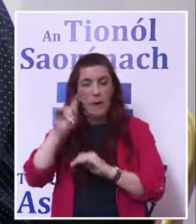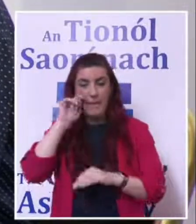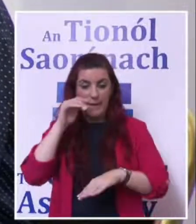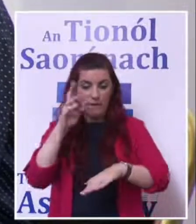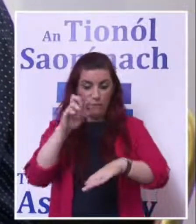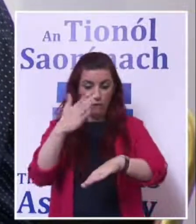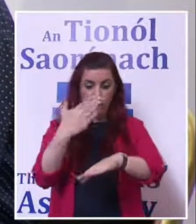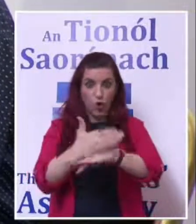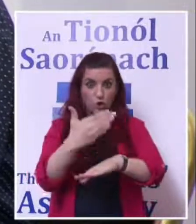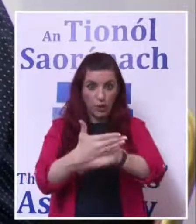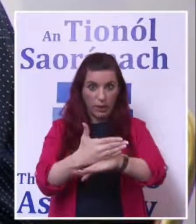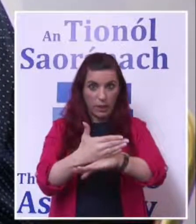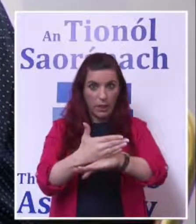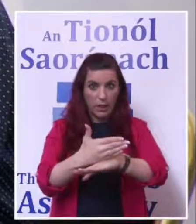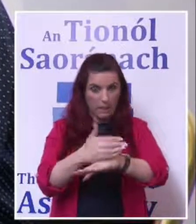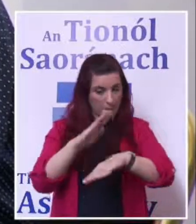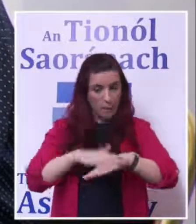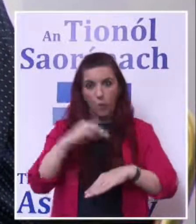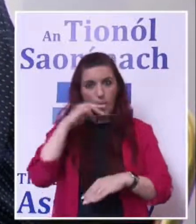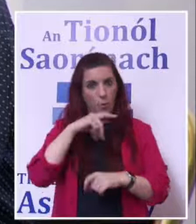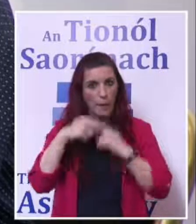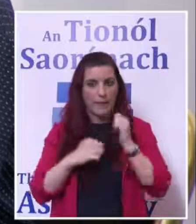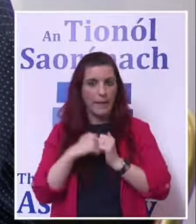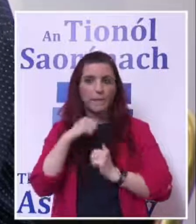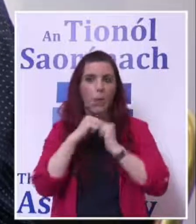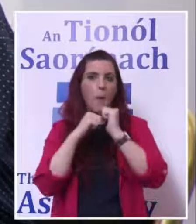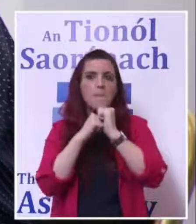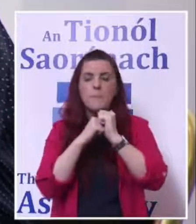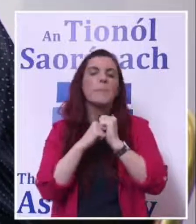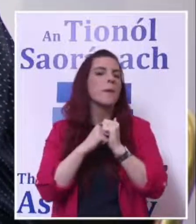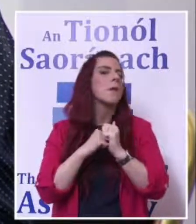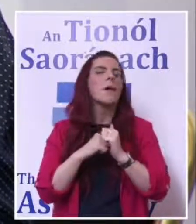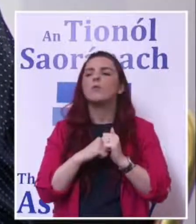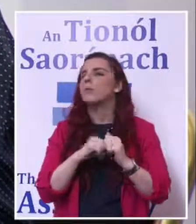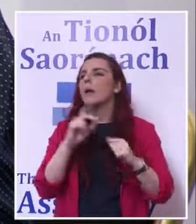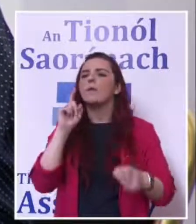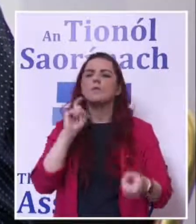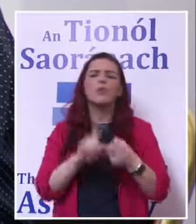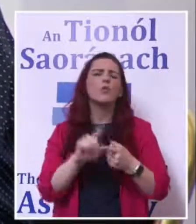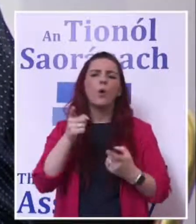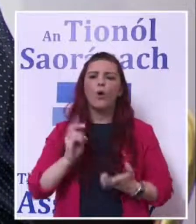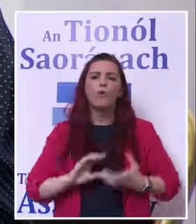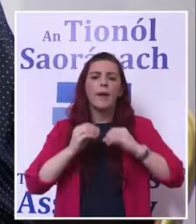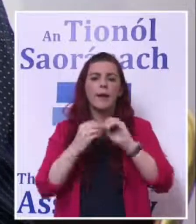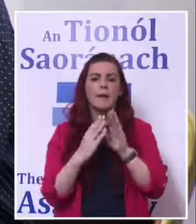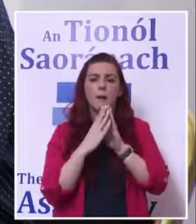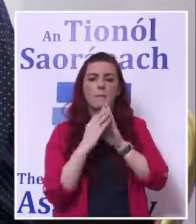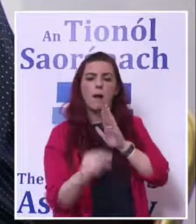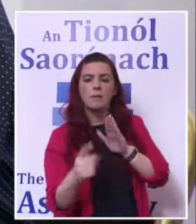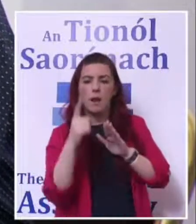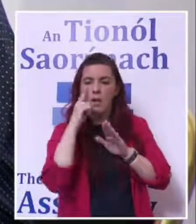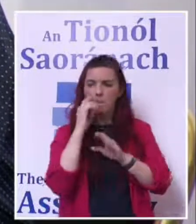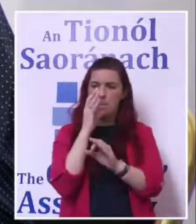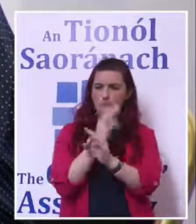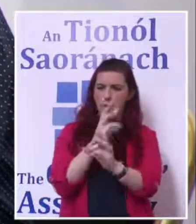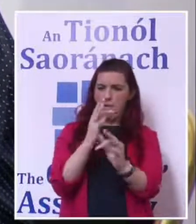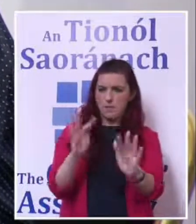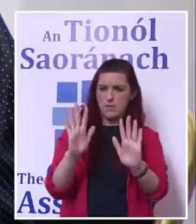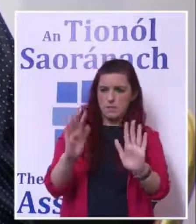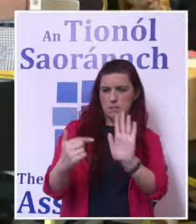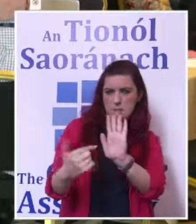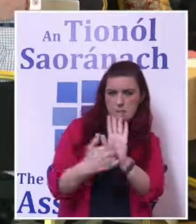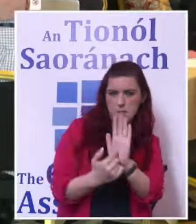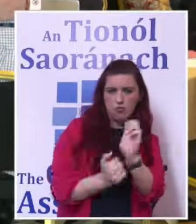than the form, and we can get bogged down. You could design a model that looks exceptionally good in terms of its